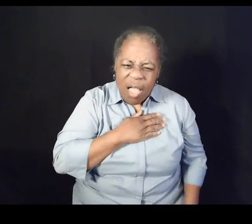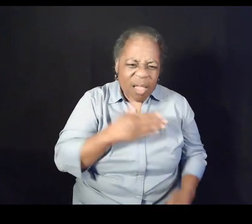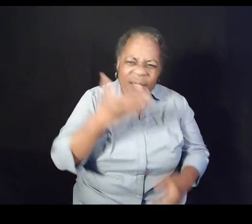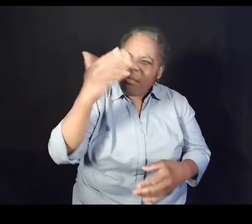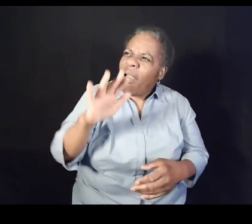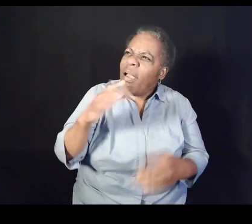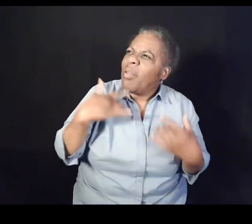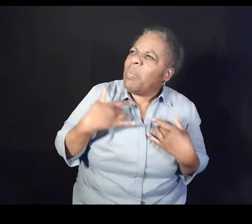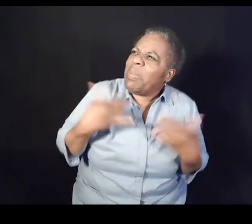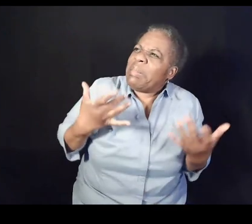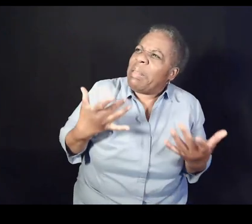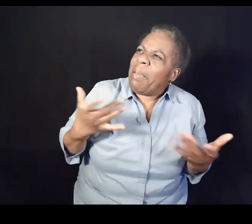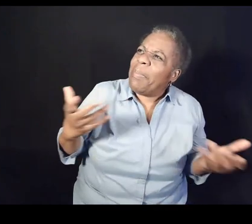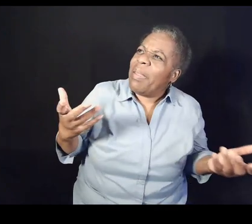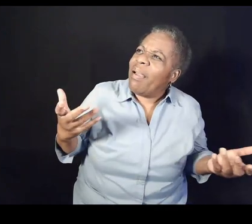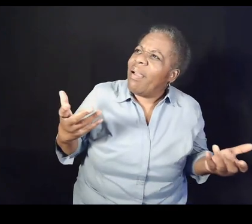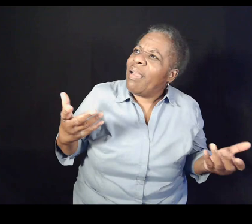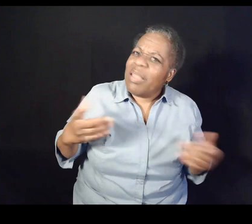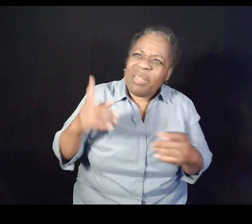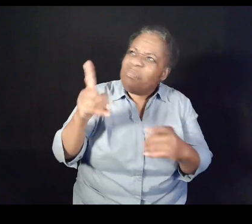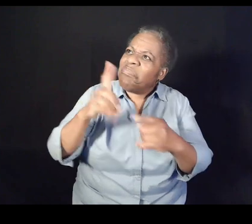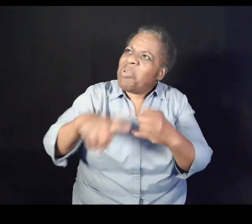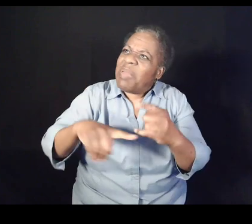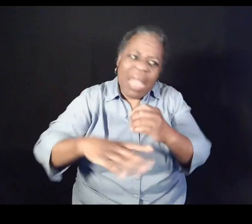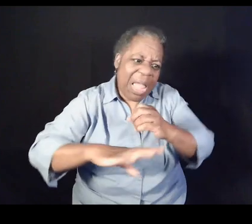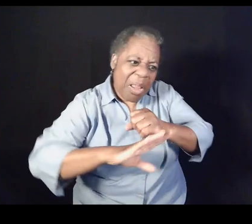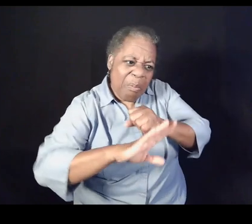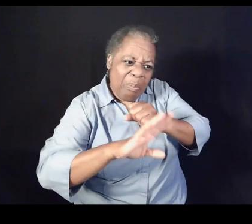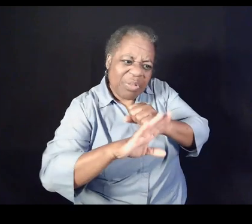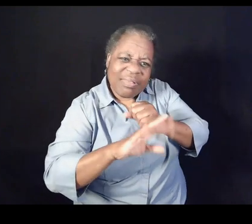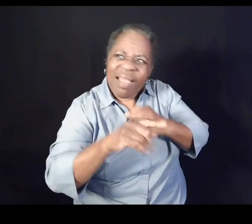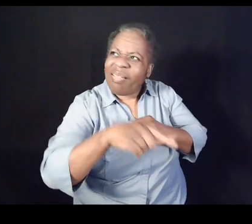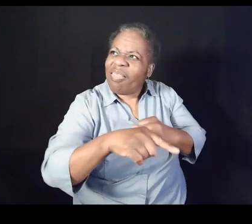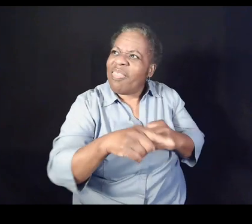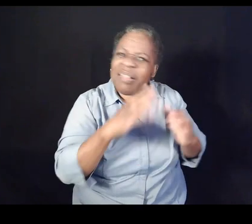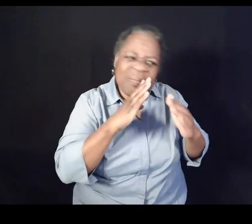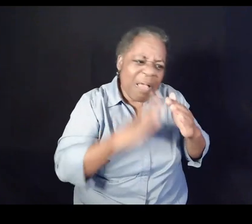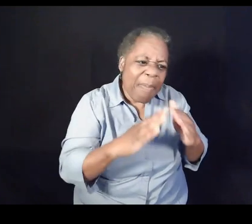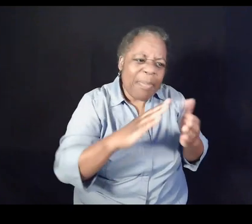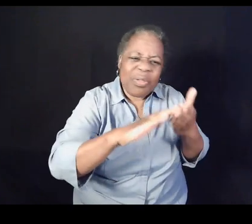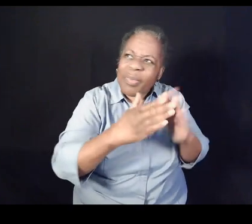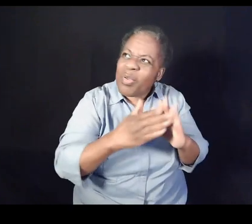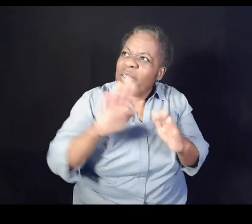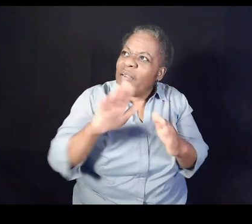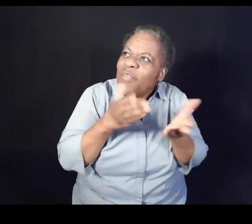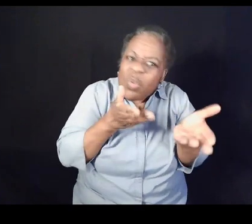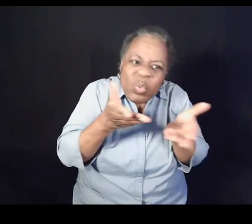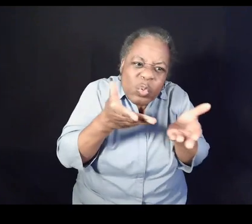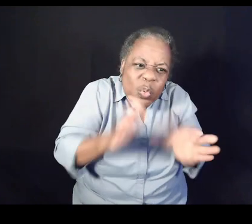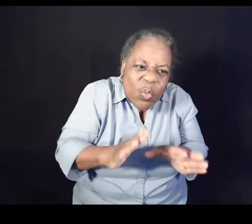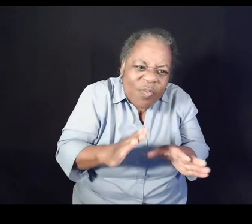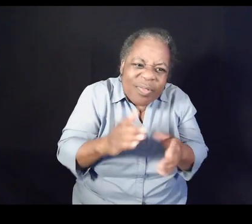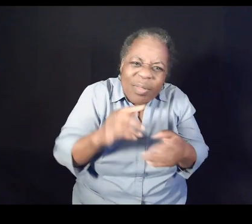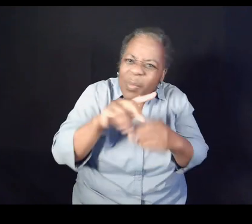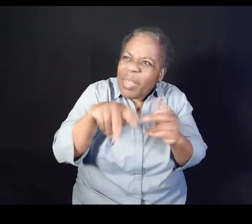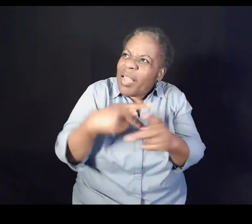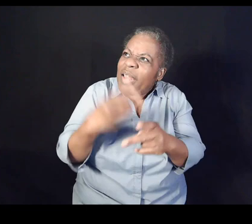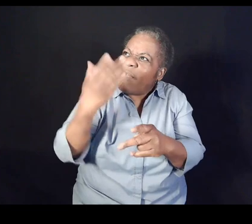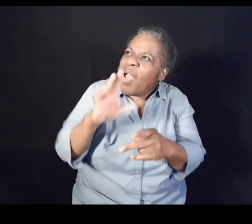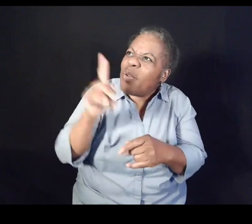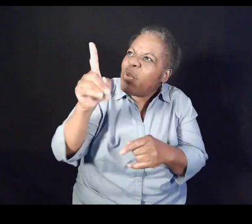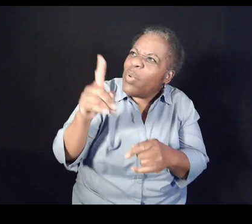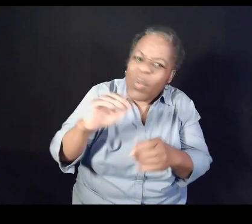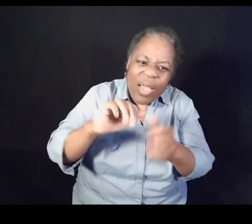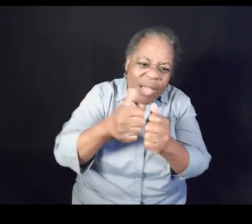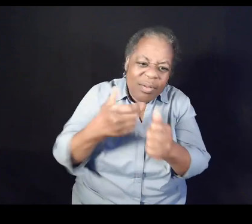I remember thinking. If you can't even protect a humble community of your servants, what kind of God are you? And how can I represent